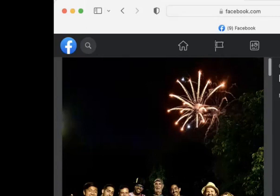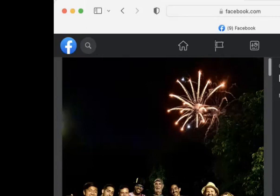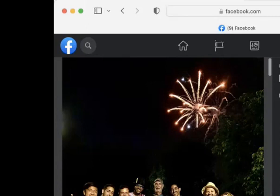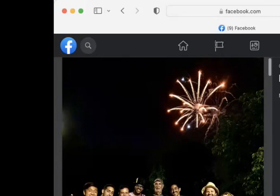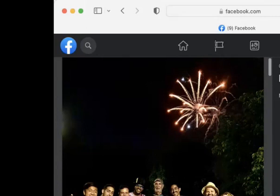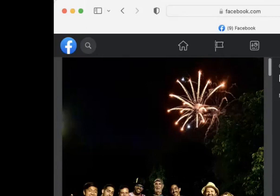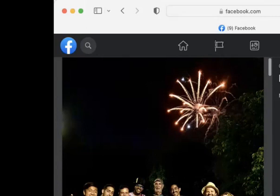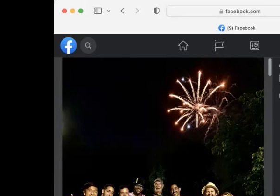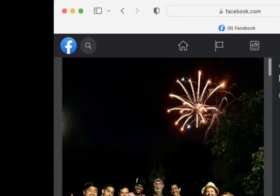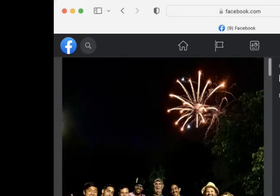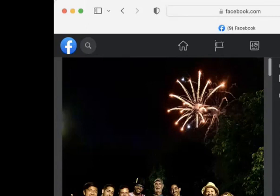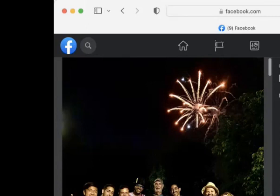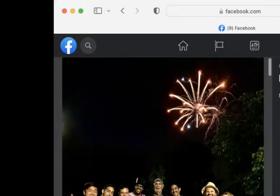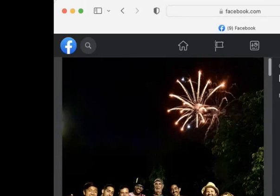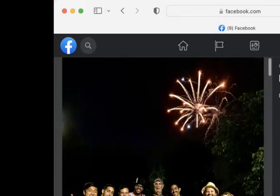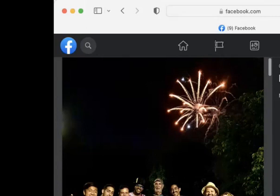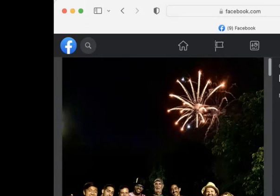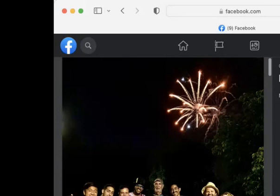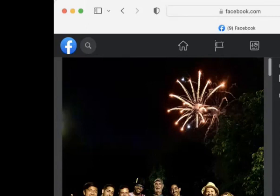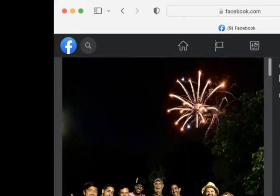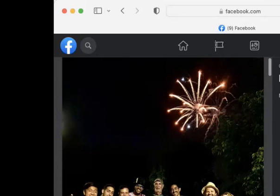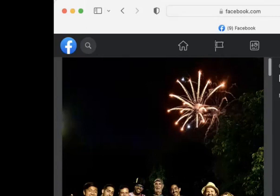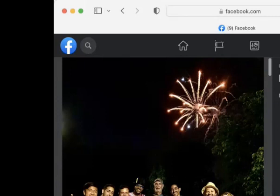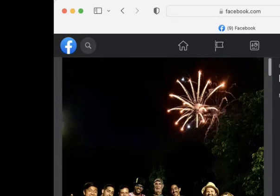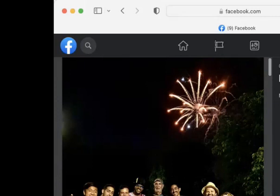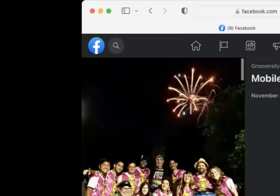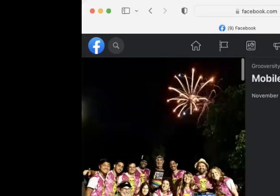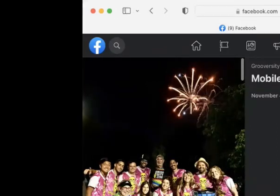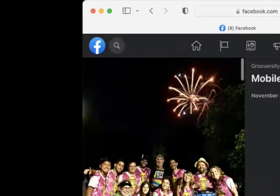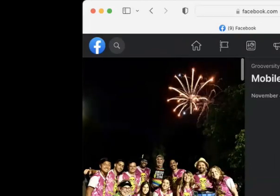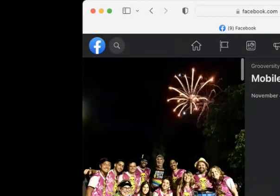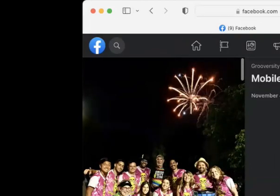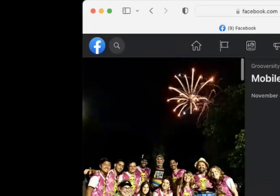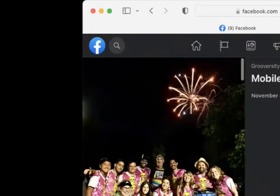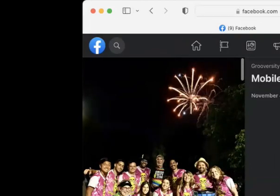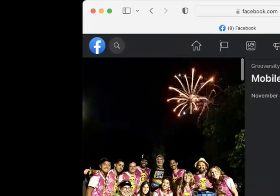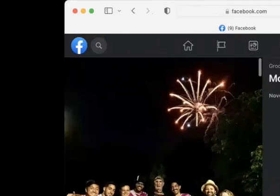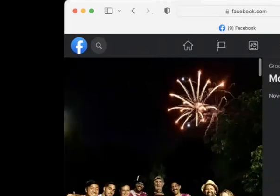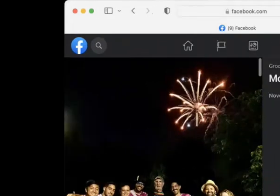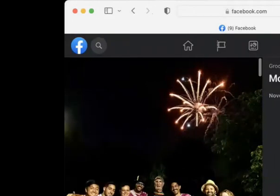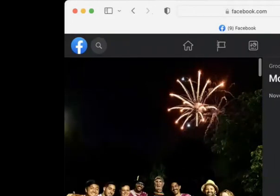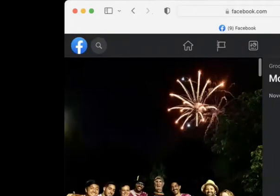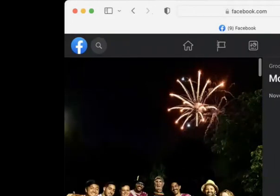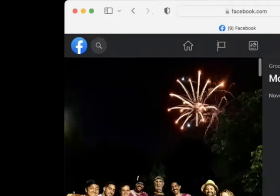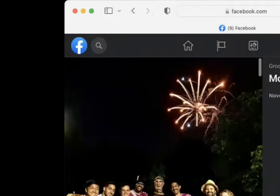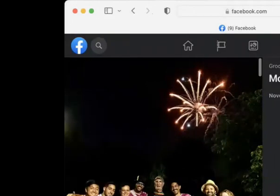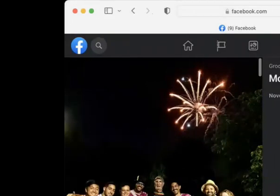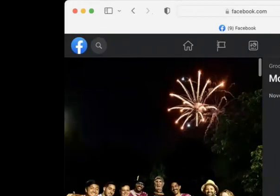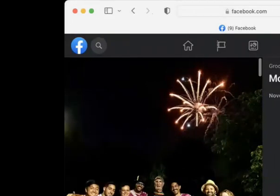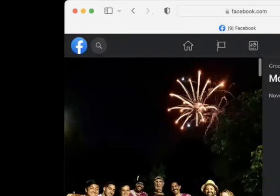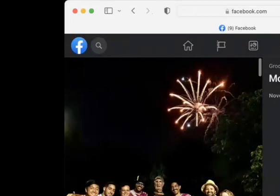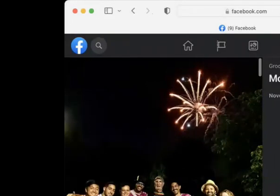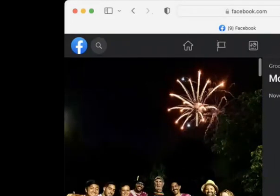Yeah. Oh, this party is so fun for the folks that live near Boston. This is Somerville's River Fest. We've been doing for almost